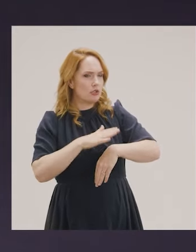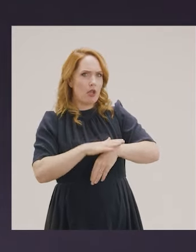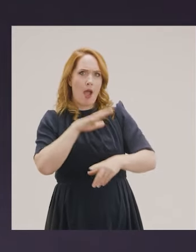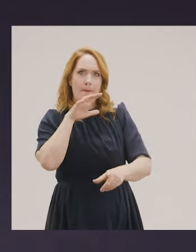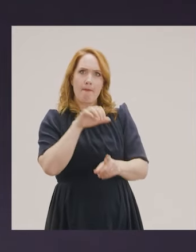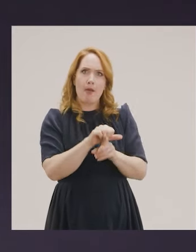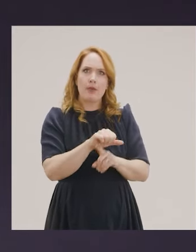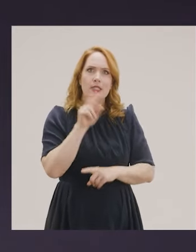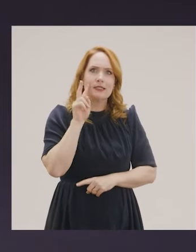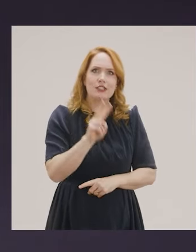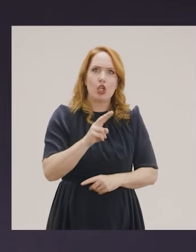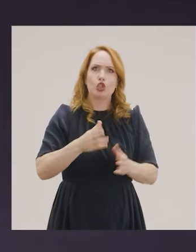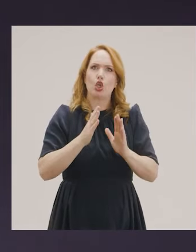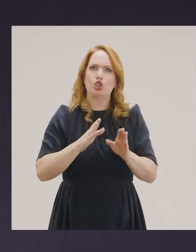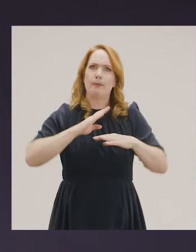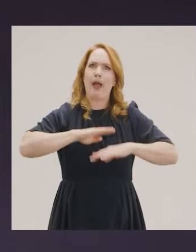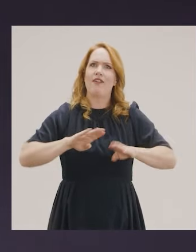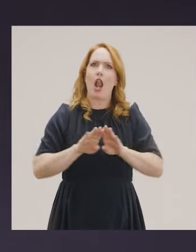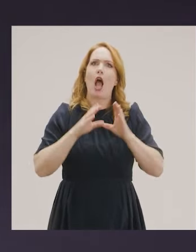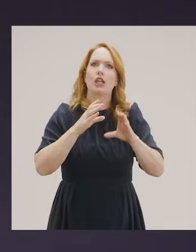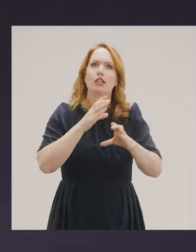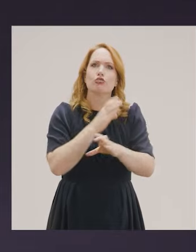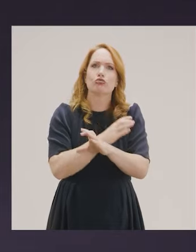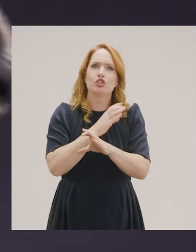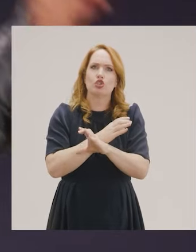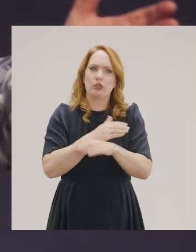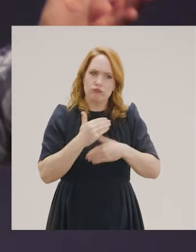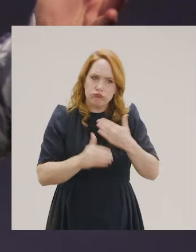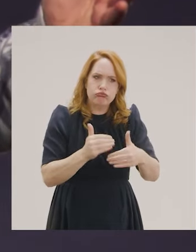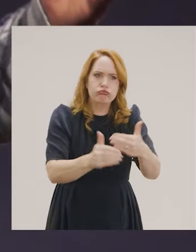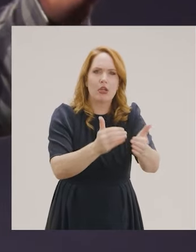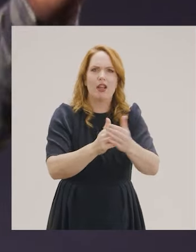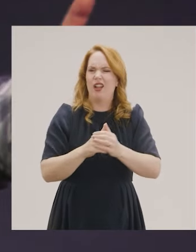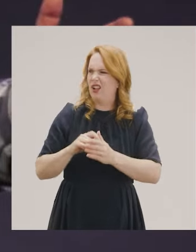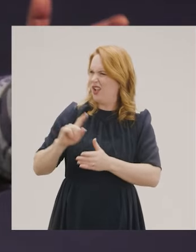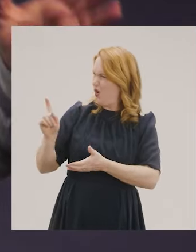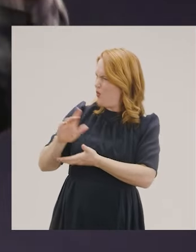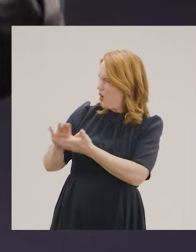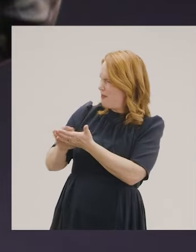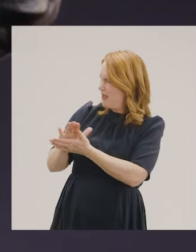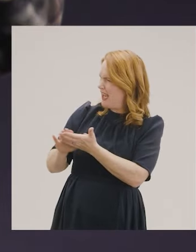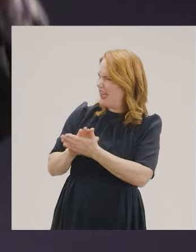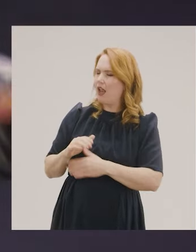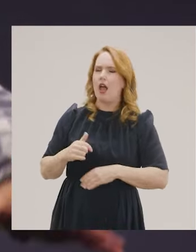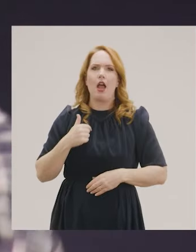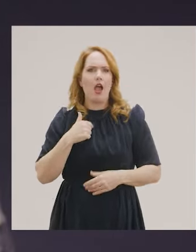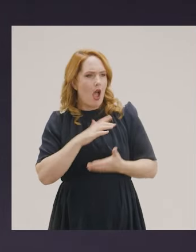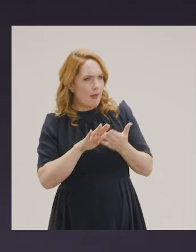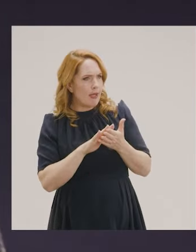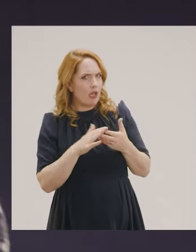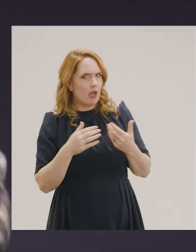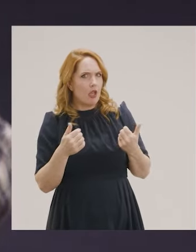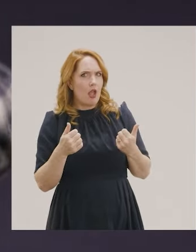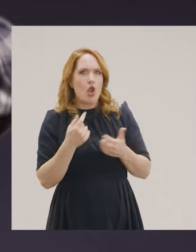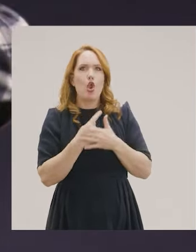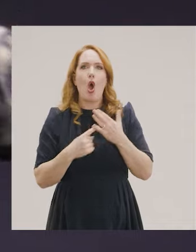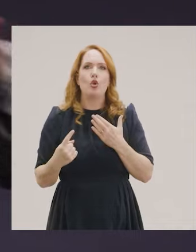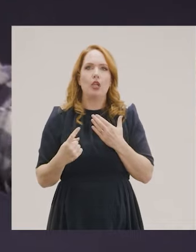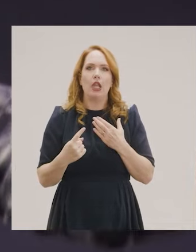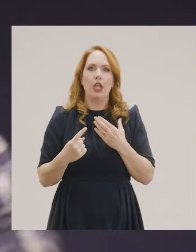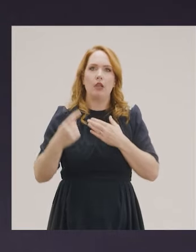Christianity should look like." And I said, "What do you mean by that?" She said, "Getting out of the building and actually doing something, you know,